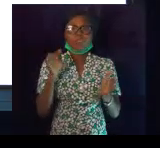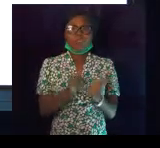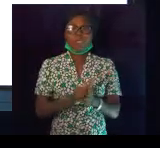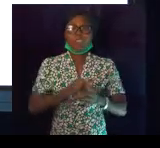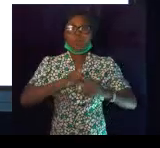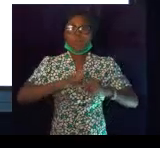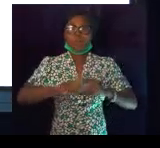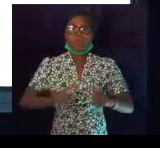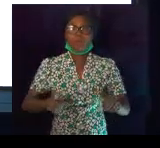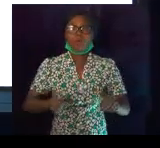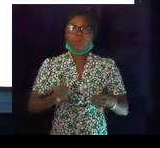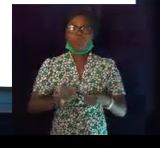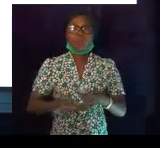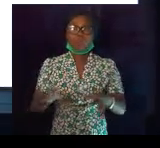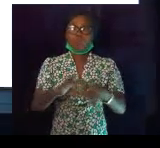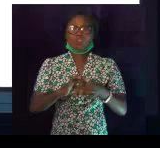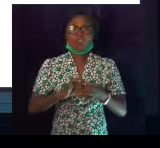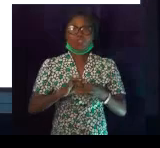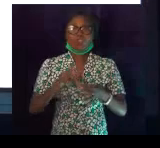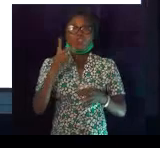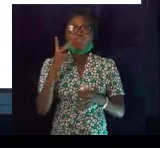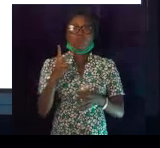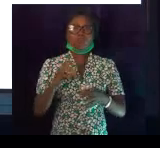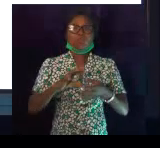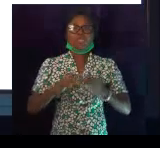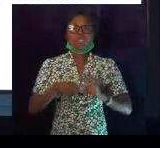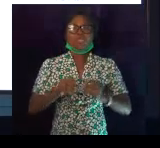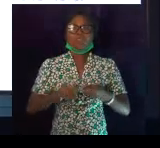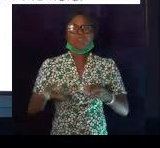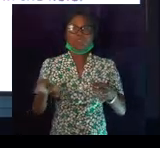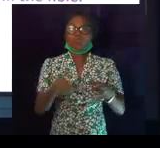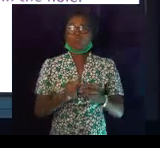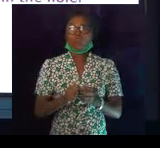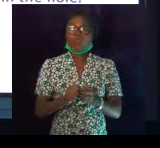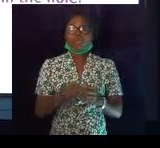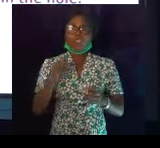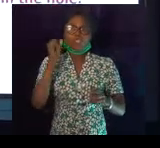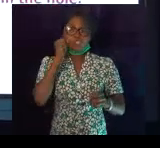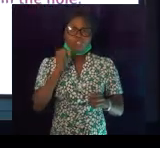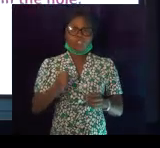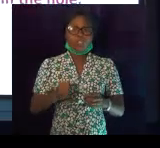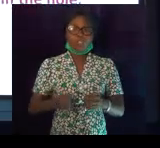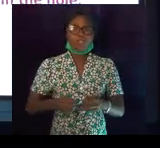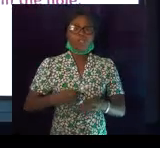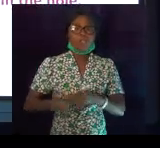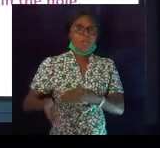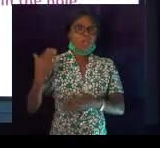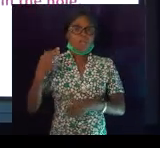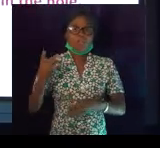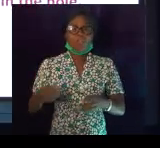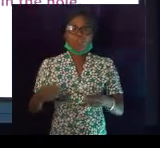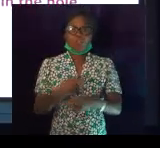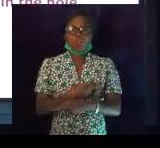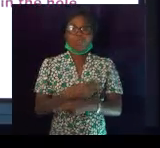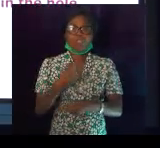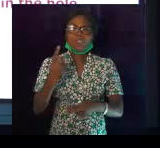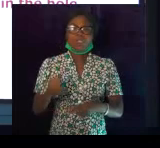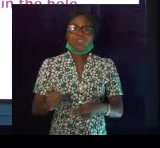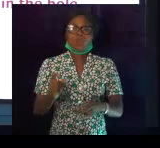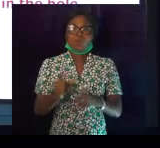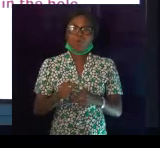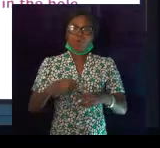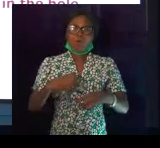that but to join the two sentences together. She left the room. The work